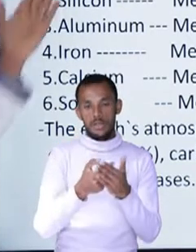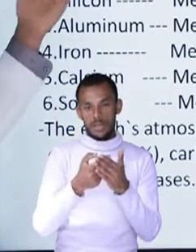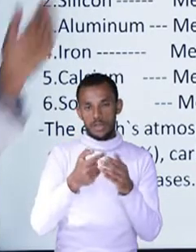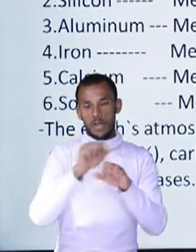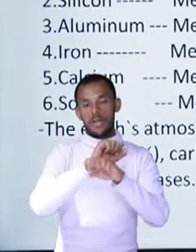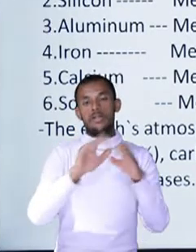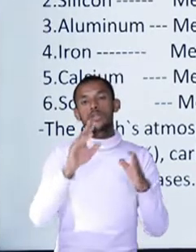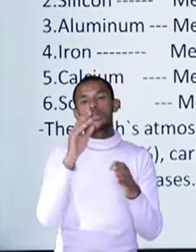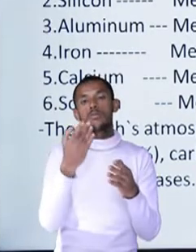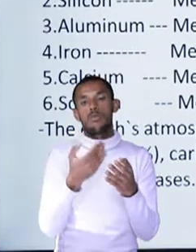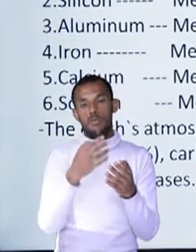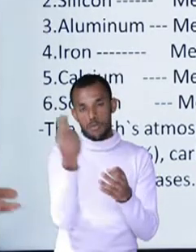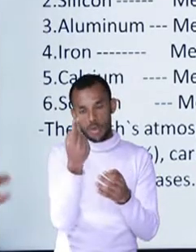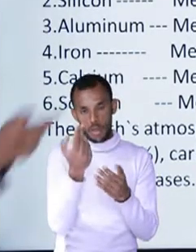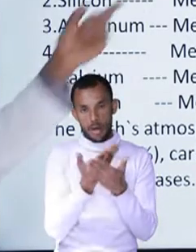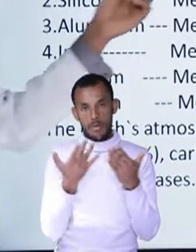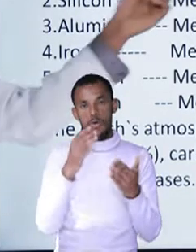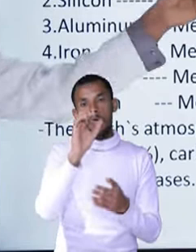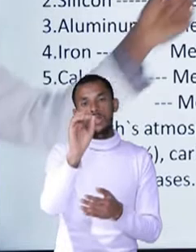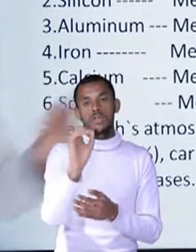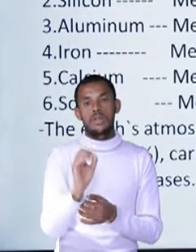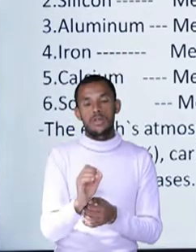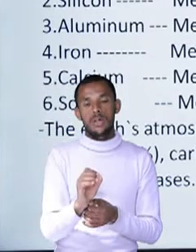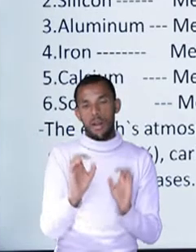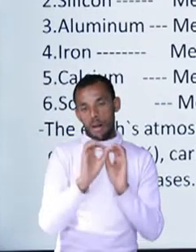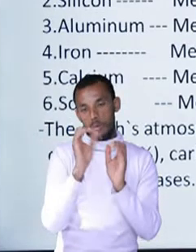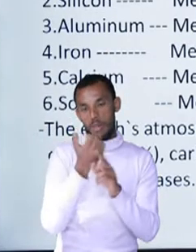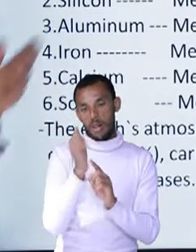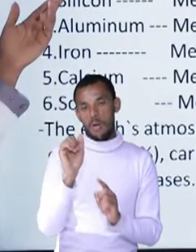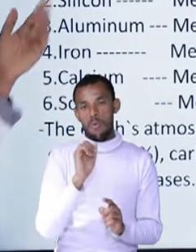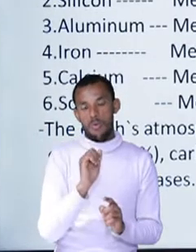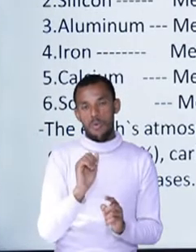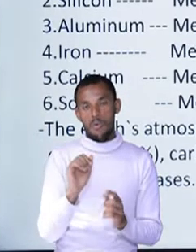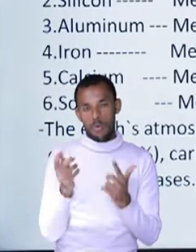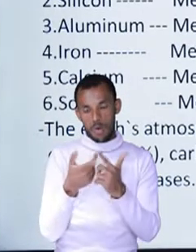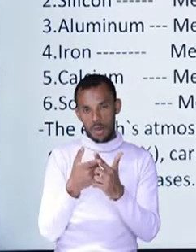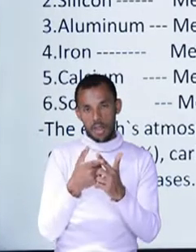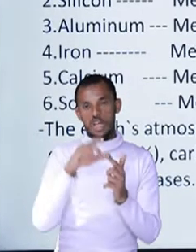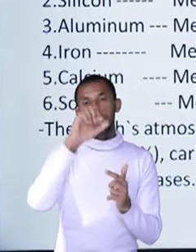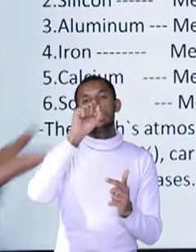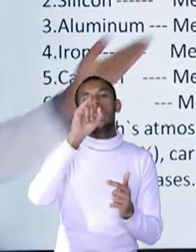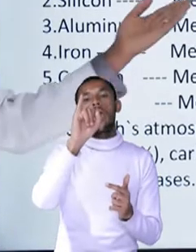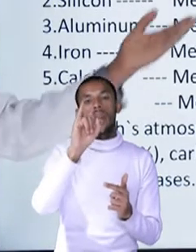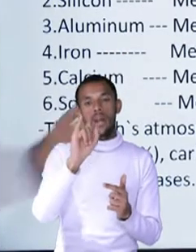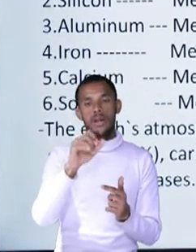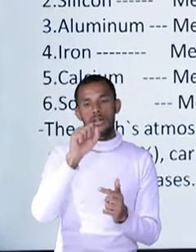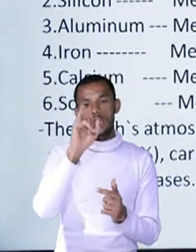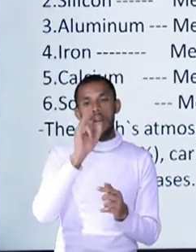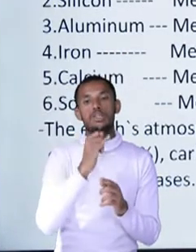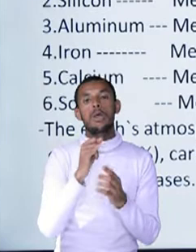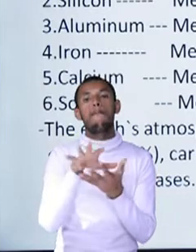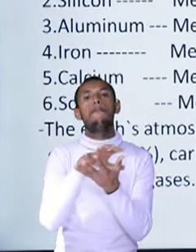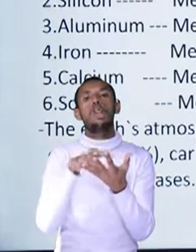most abundant element is oxygen. You know oxygen is non-metal. The second one is silicon. You know silicon is